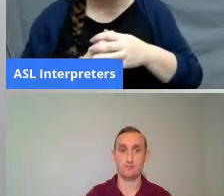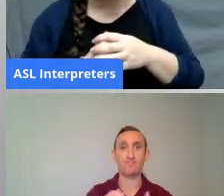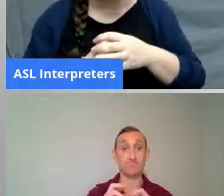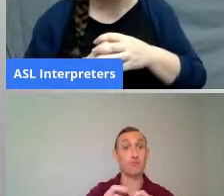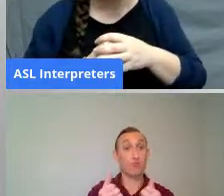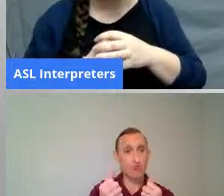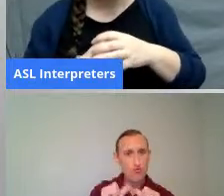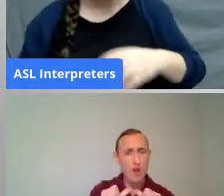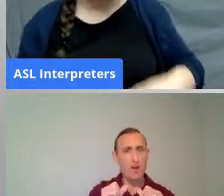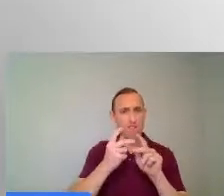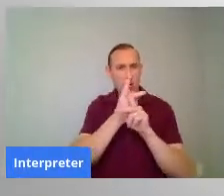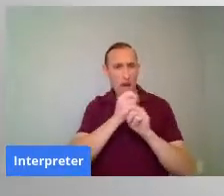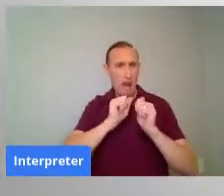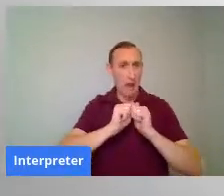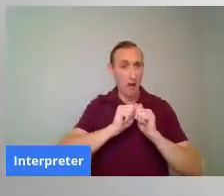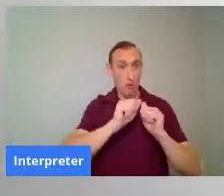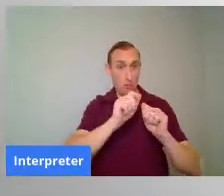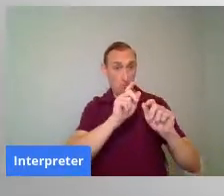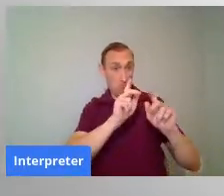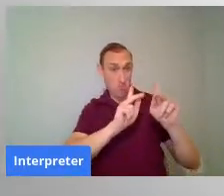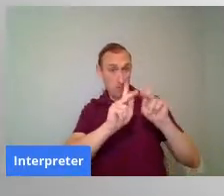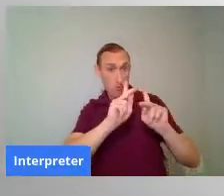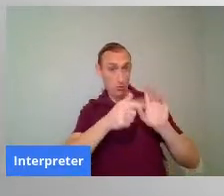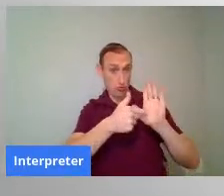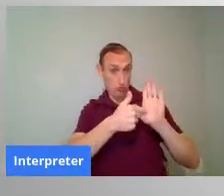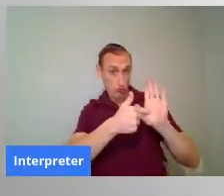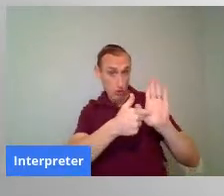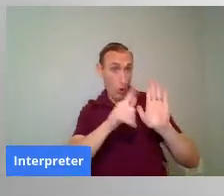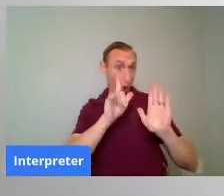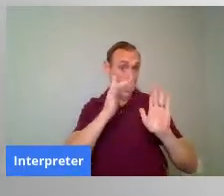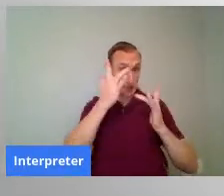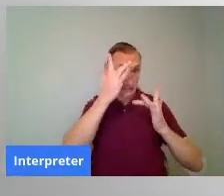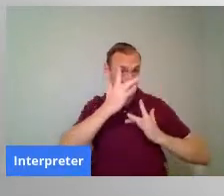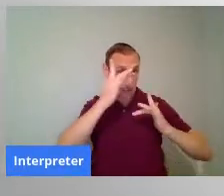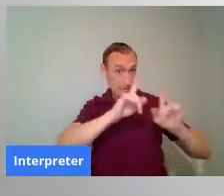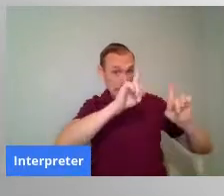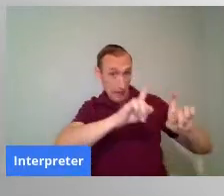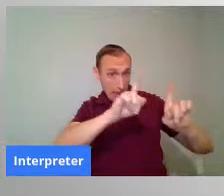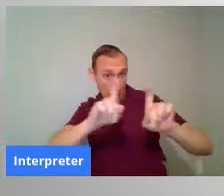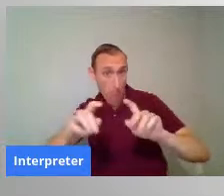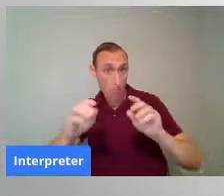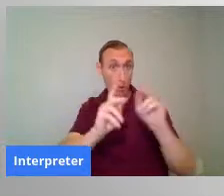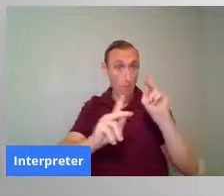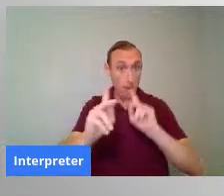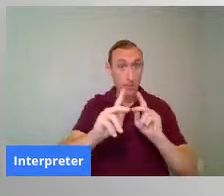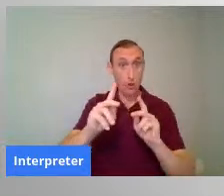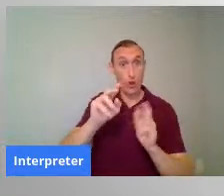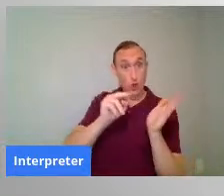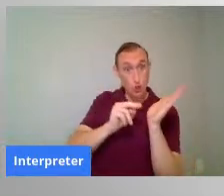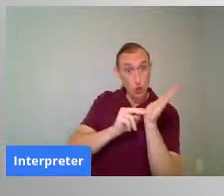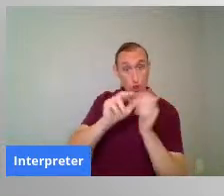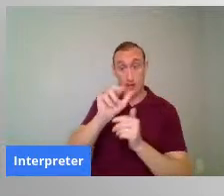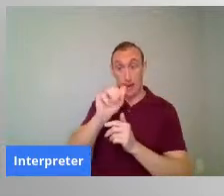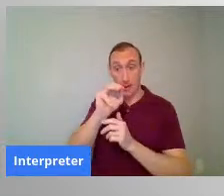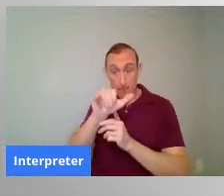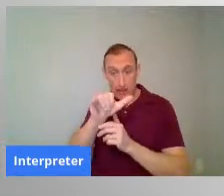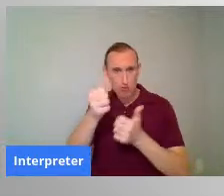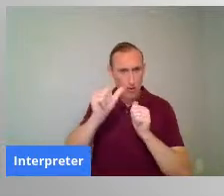who are symptomatic. Nurse Amy has been reaching out, looking at different options for how we can